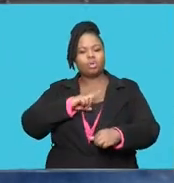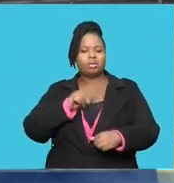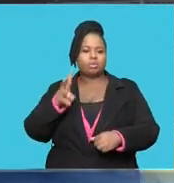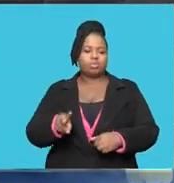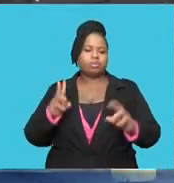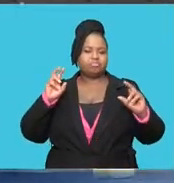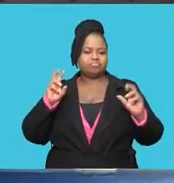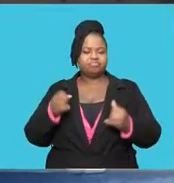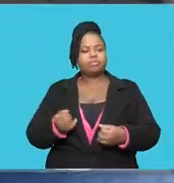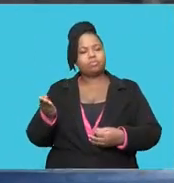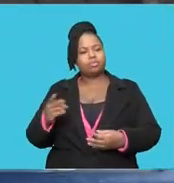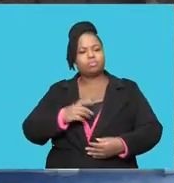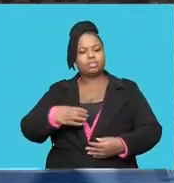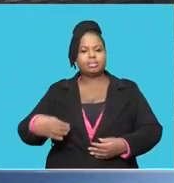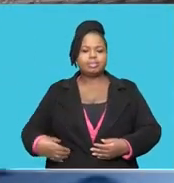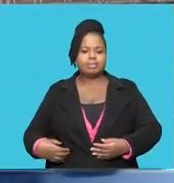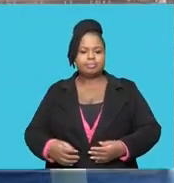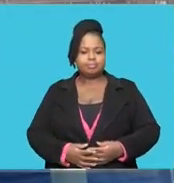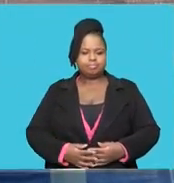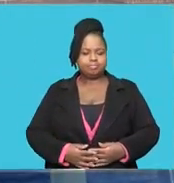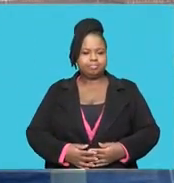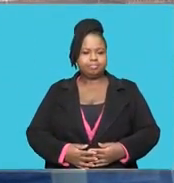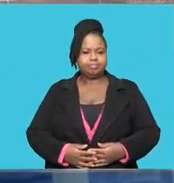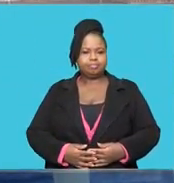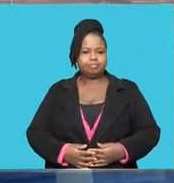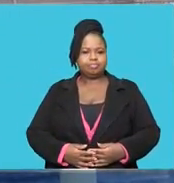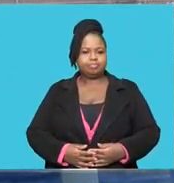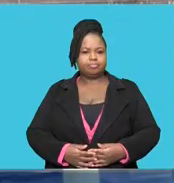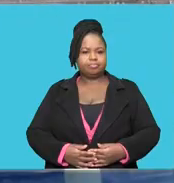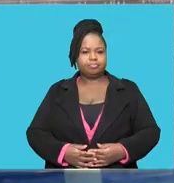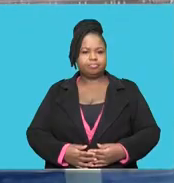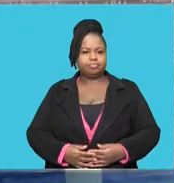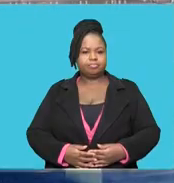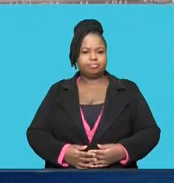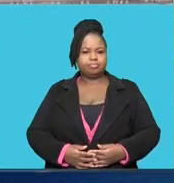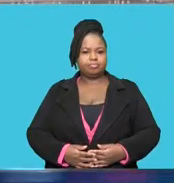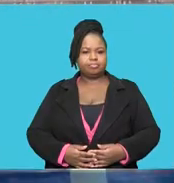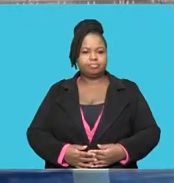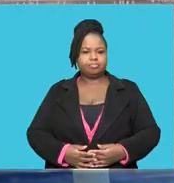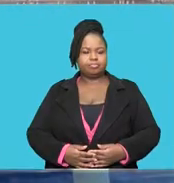the issue up with the president. For Soweto TV News, I am Zweli Banzi Mazibuko.